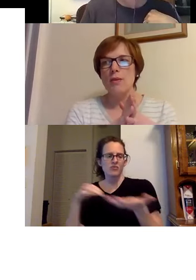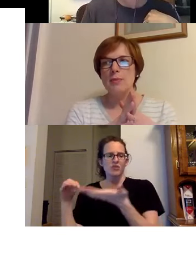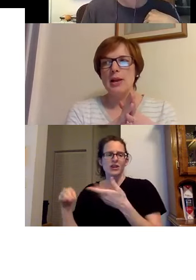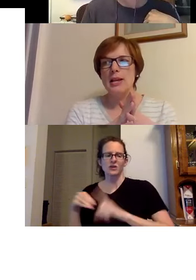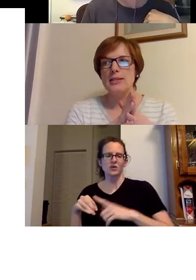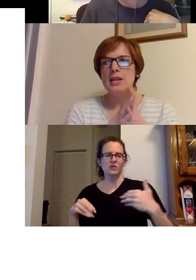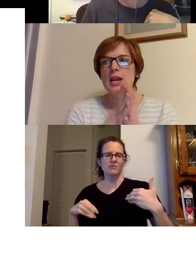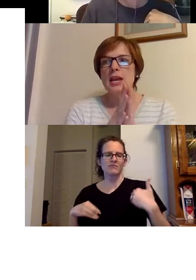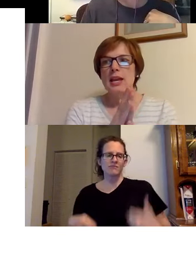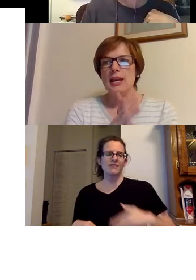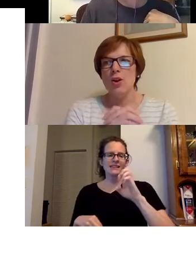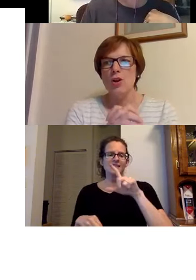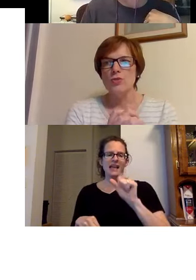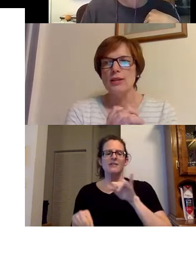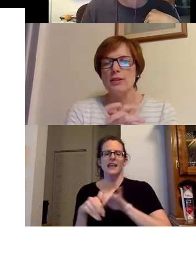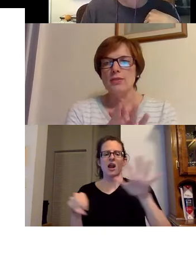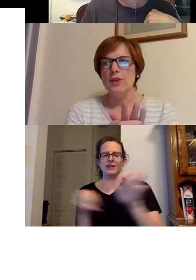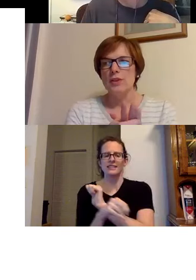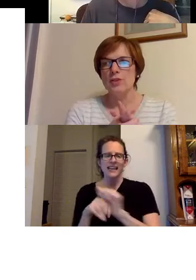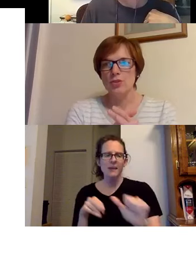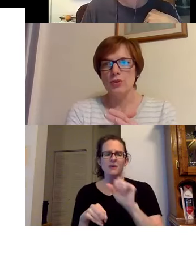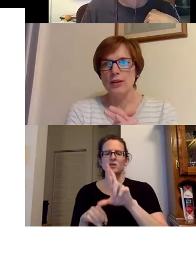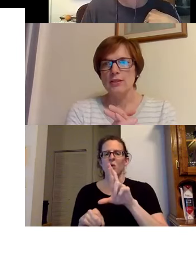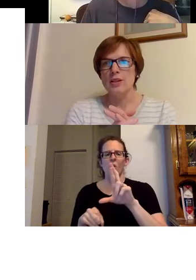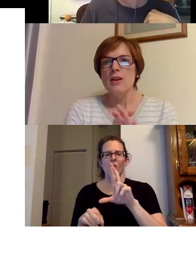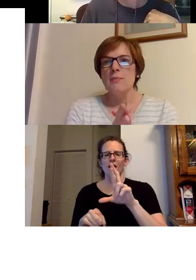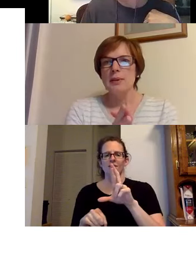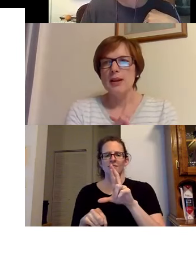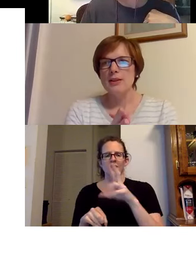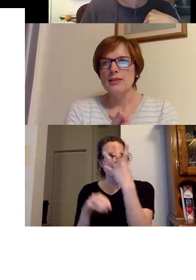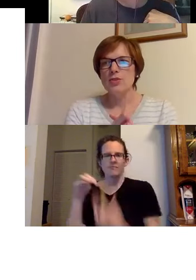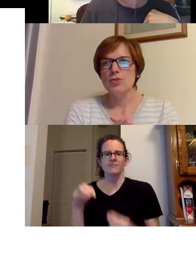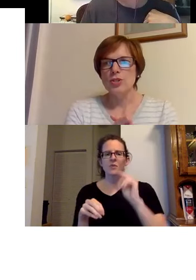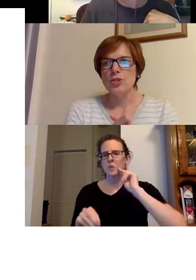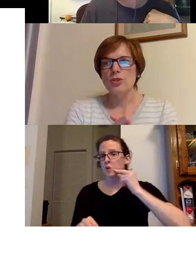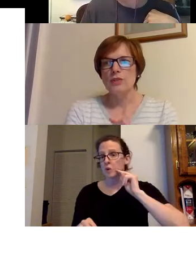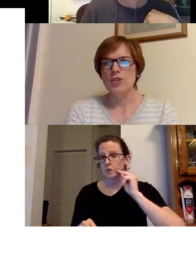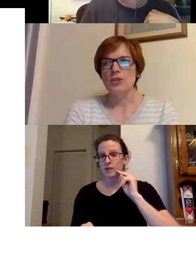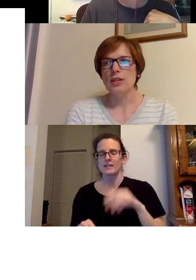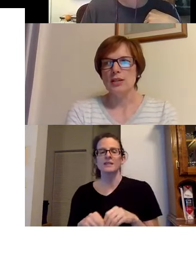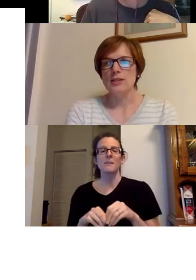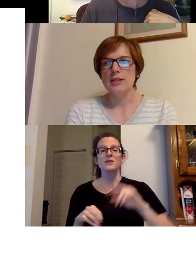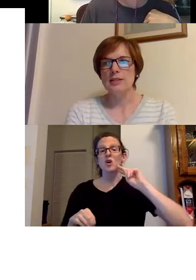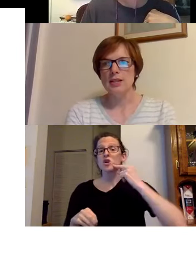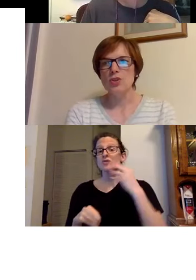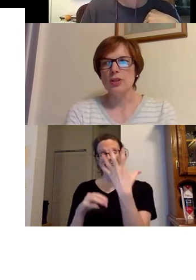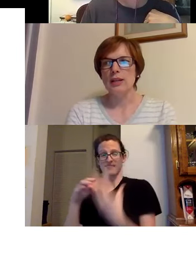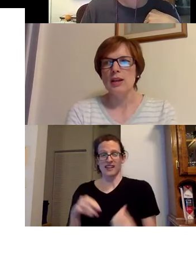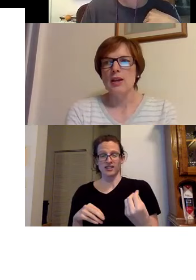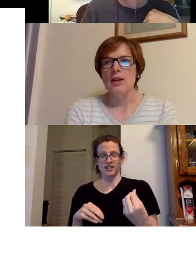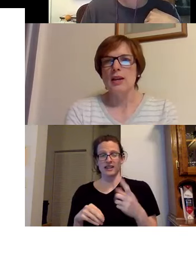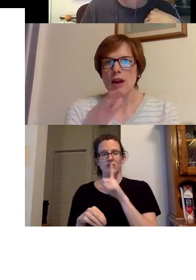or compromised and are drained of nutrients. Because a nutritional deficiency is